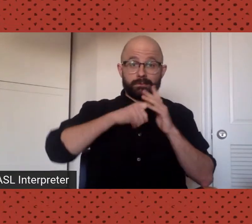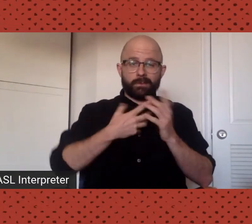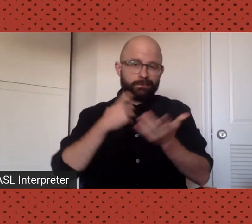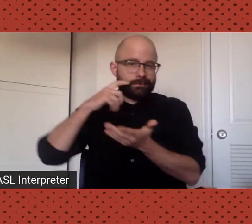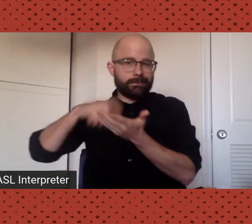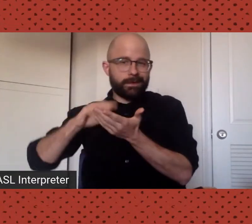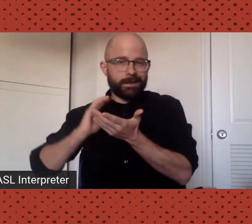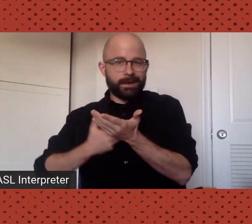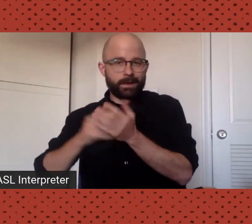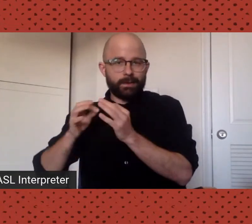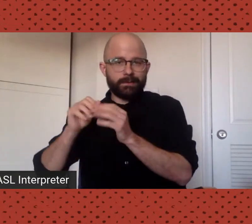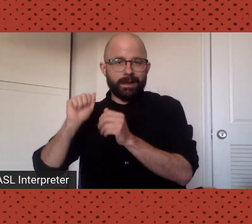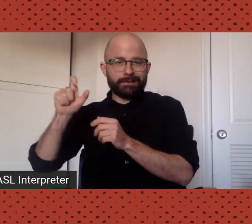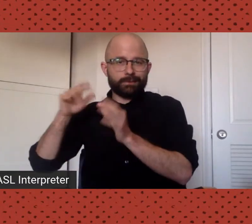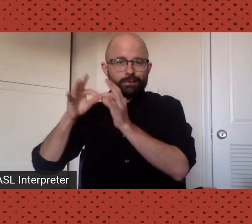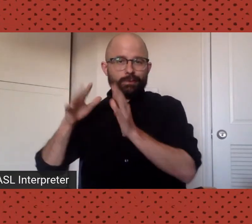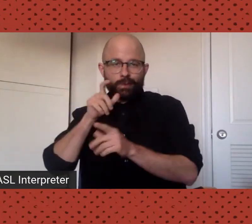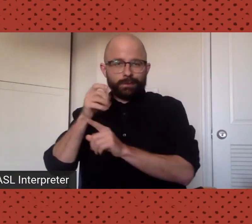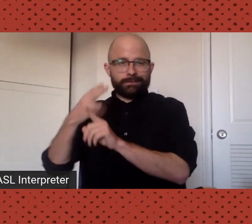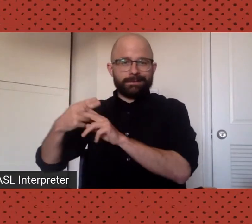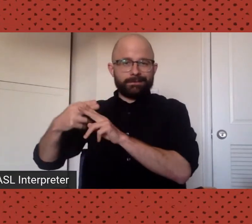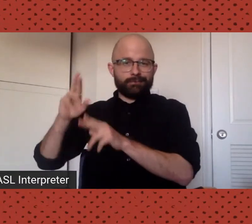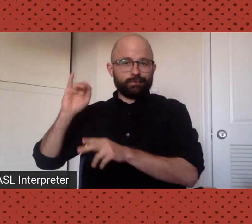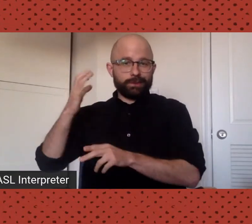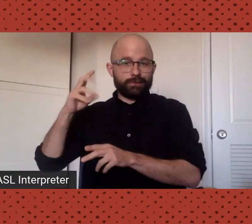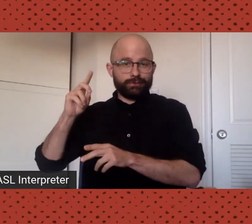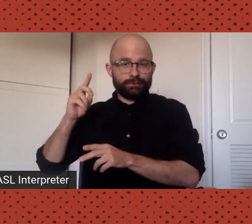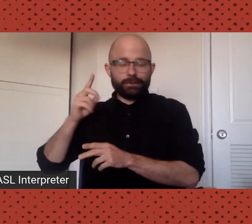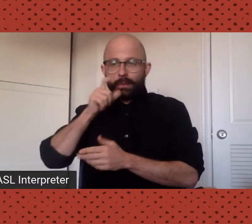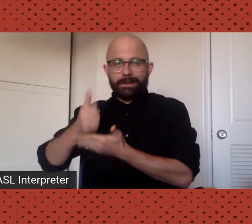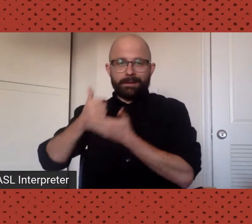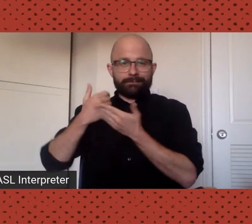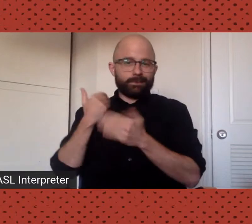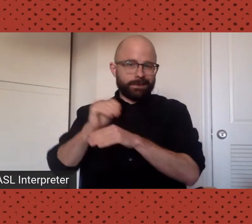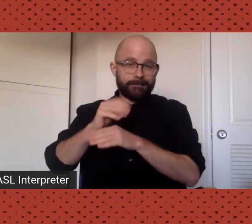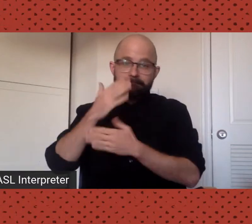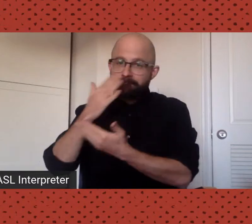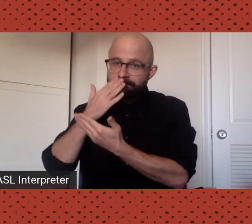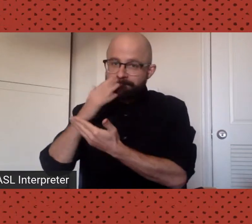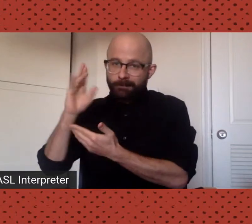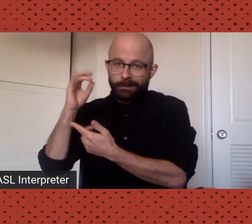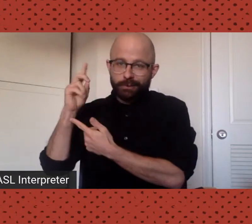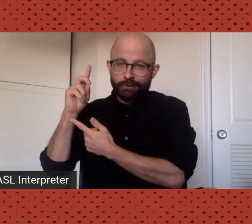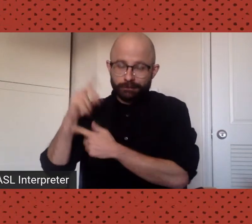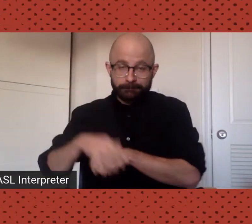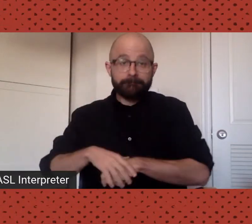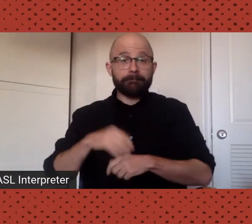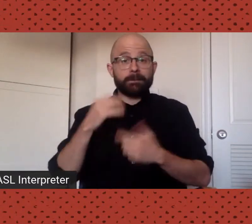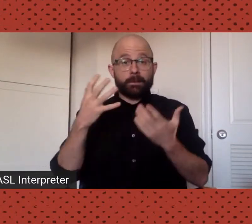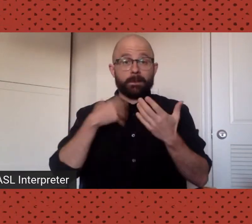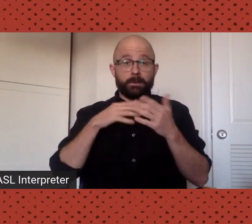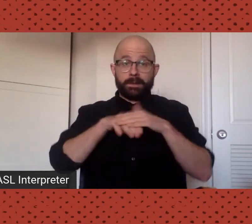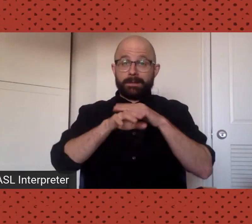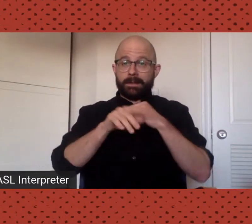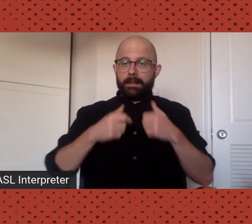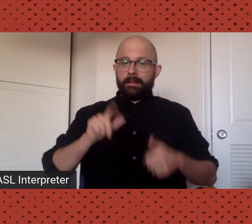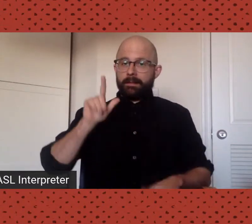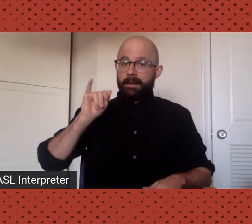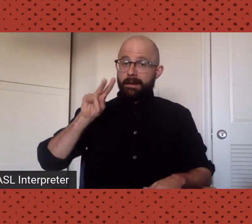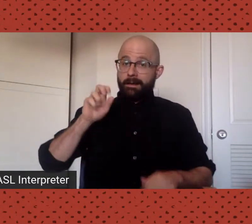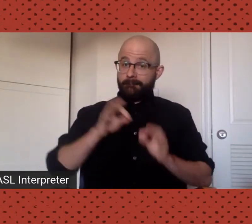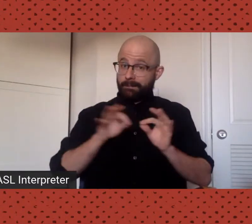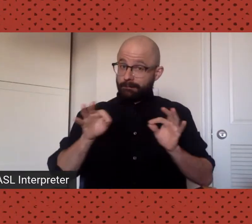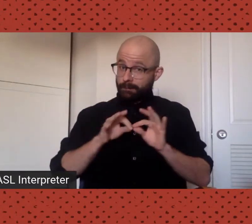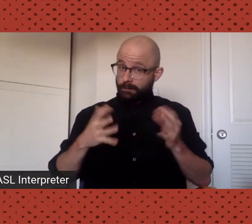ASL interpreter, Richard, who is helping us out tonight. So thank you, Richard. If you would like to access the live captions for the event, we invite you to view